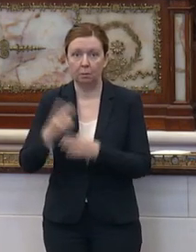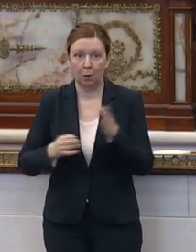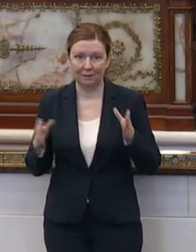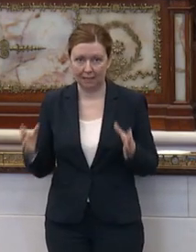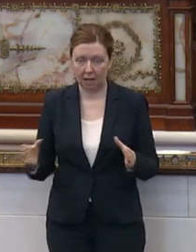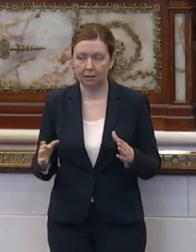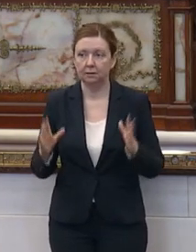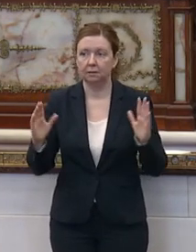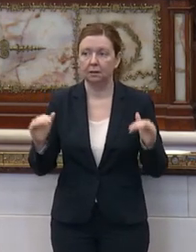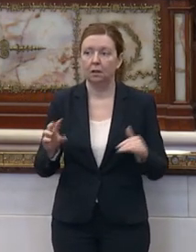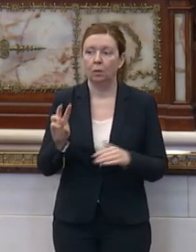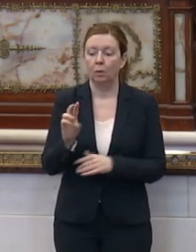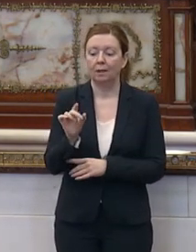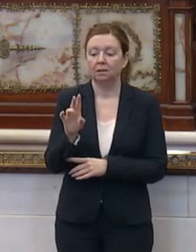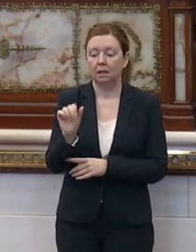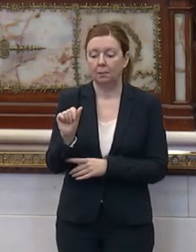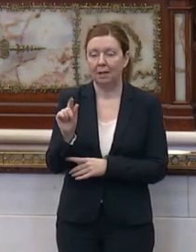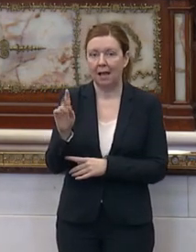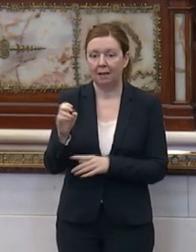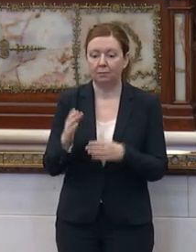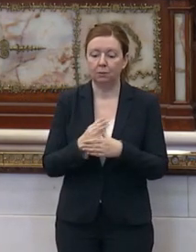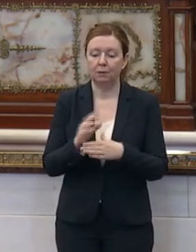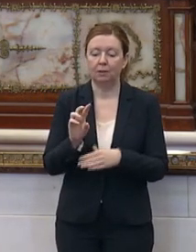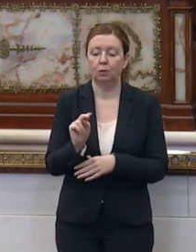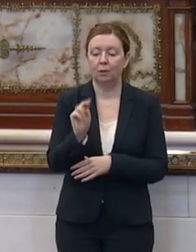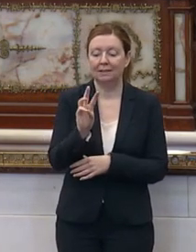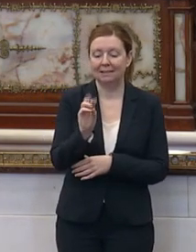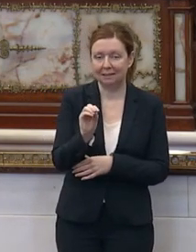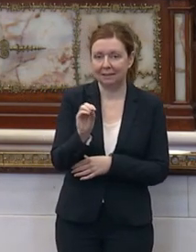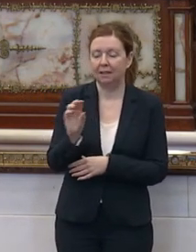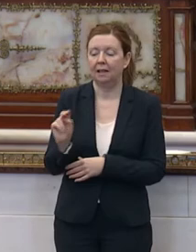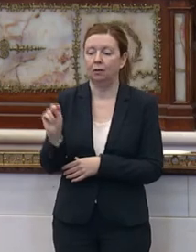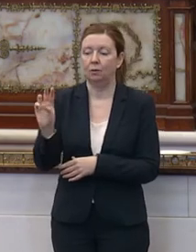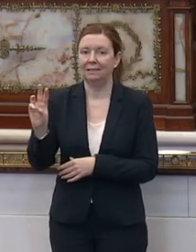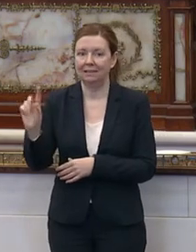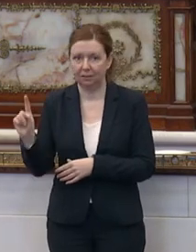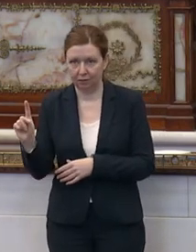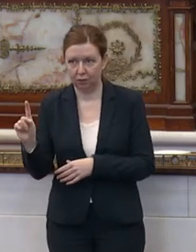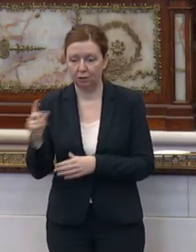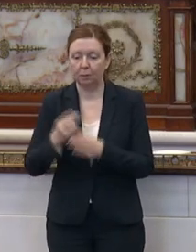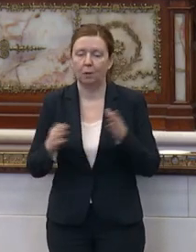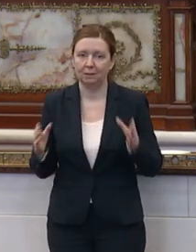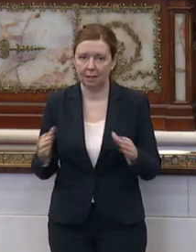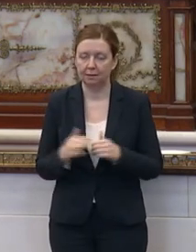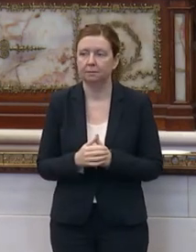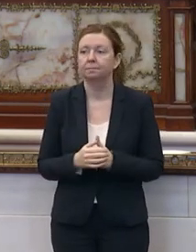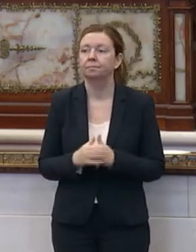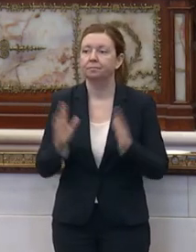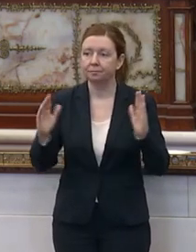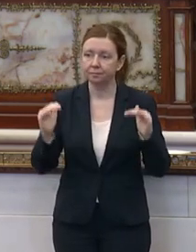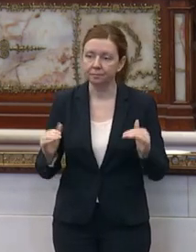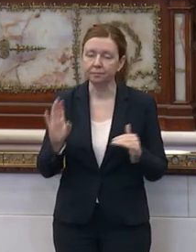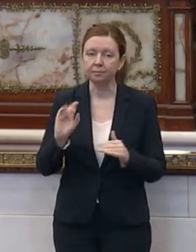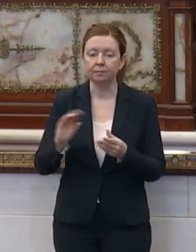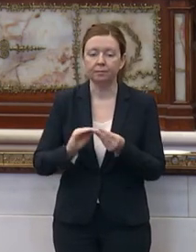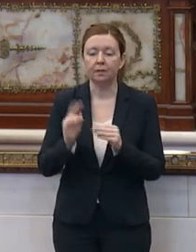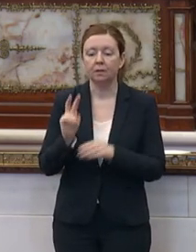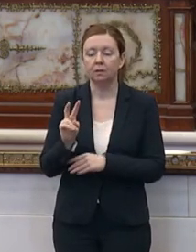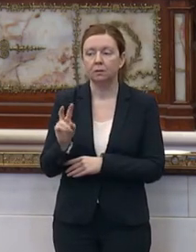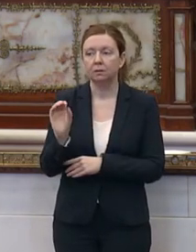sides, and West Columbia Avenue between North 60th Street and North 61st Street, both sides. And bill